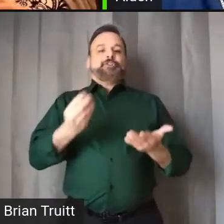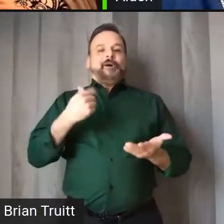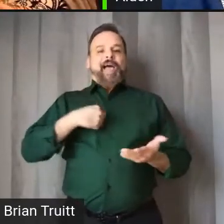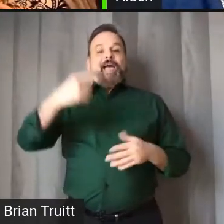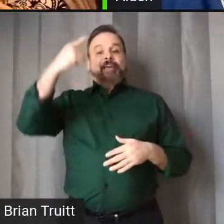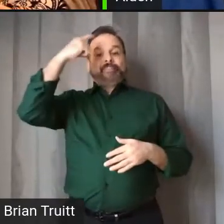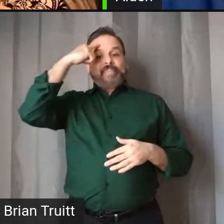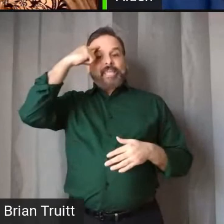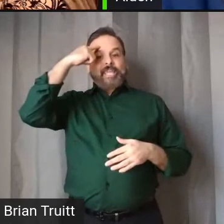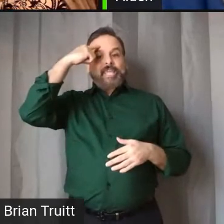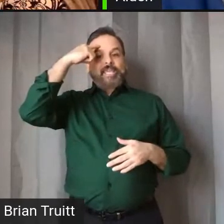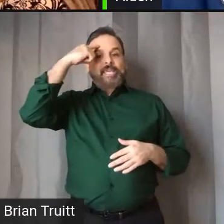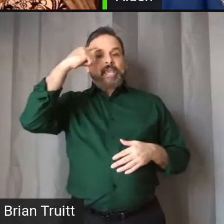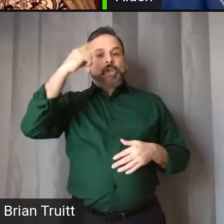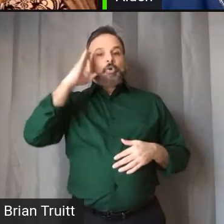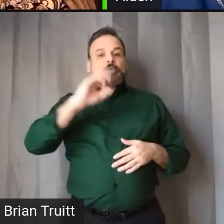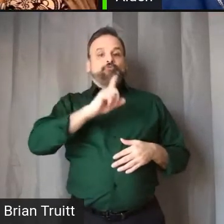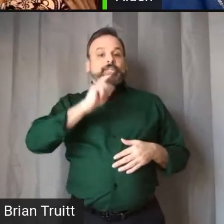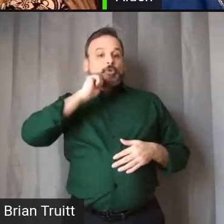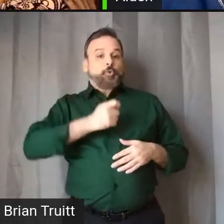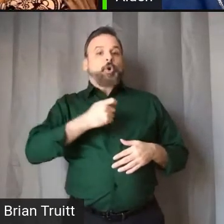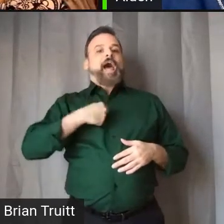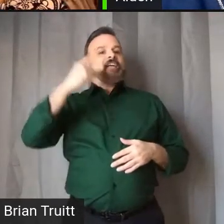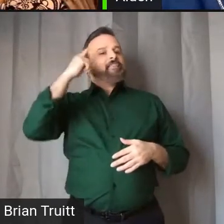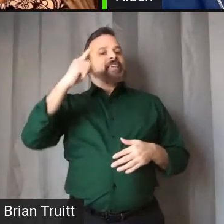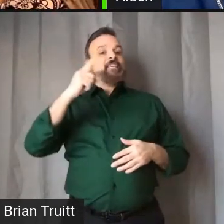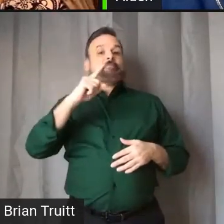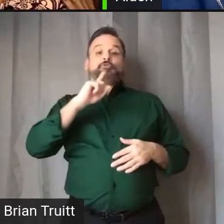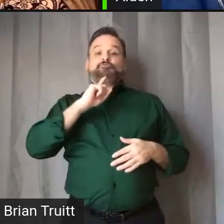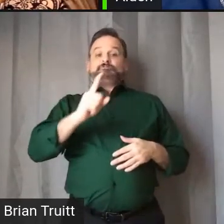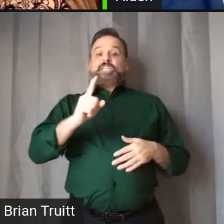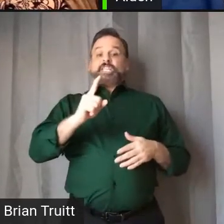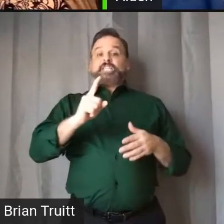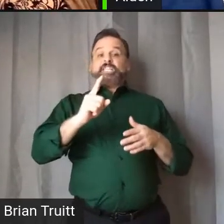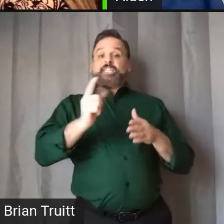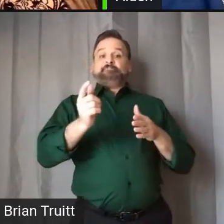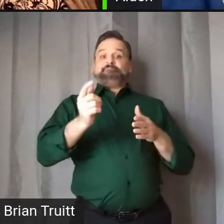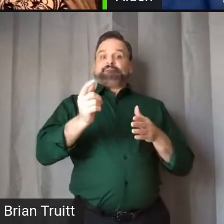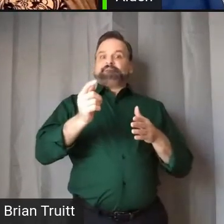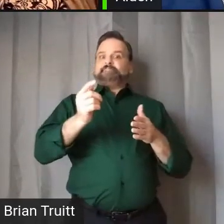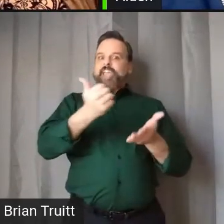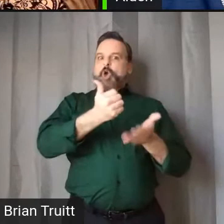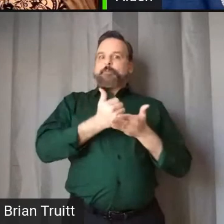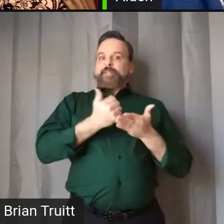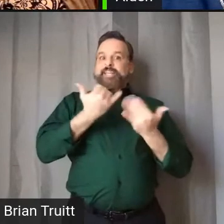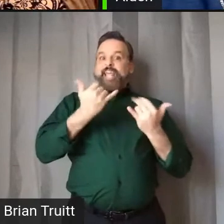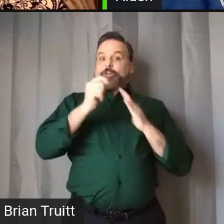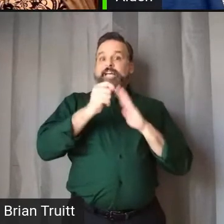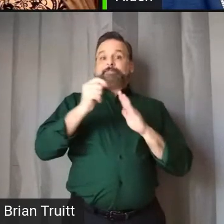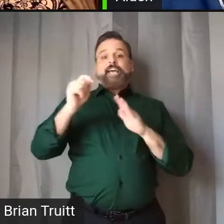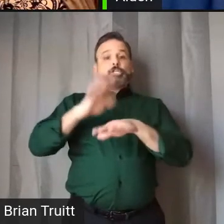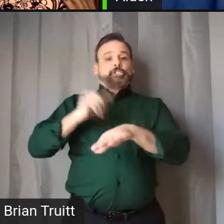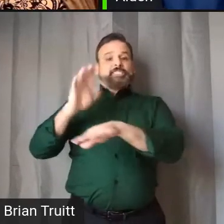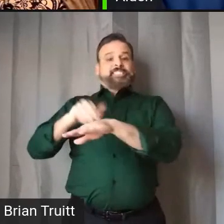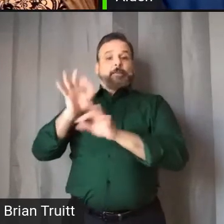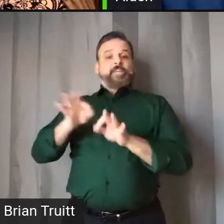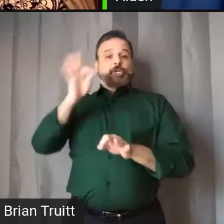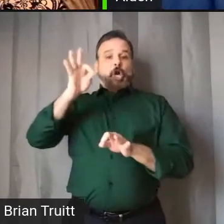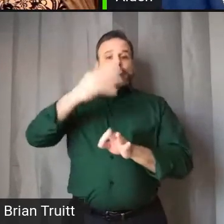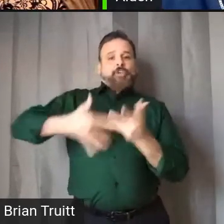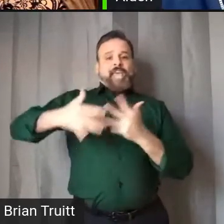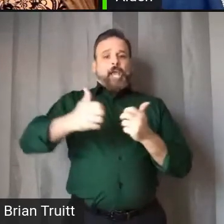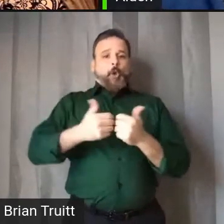would be really cool. And I also think it'd be pretty handy in times like now, because I'd be able to just like summon some ghosts to like hang out